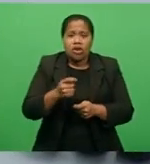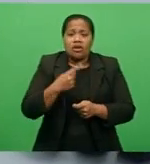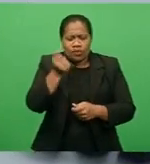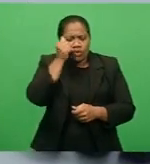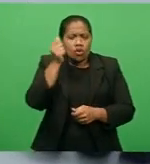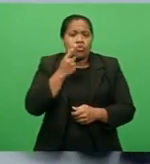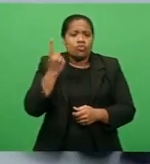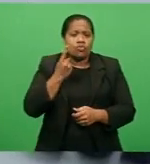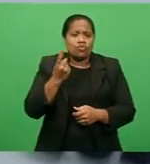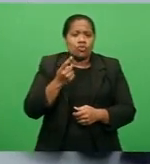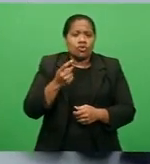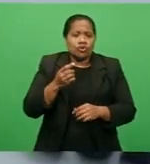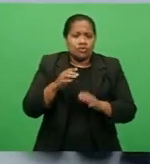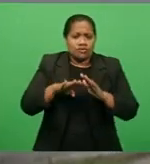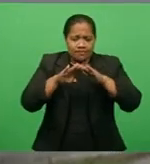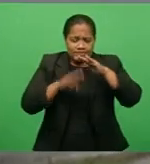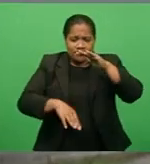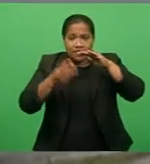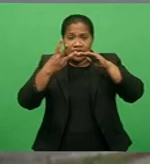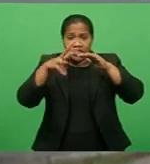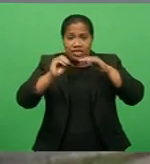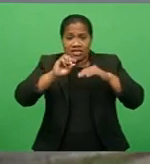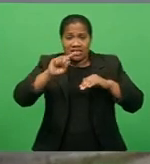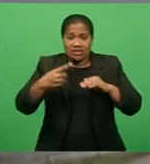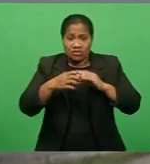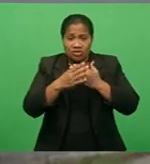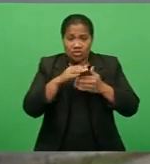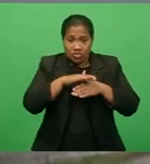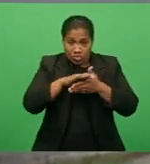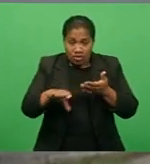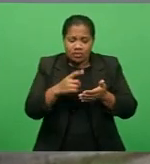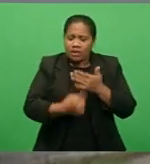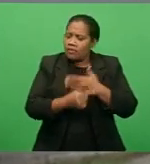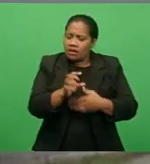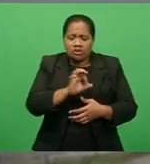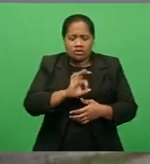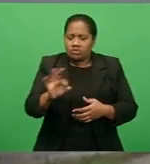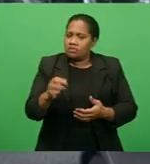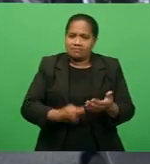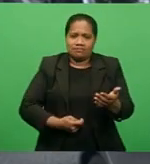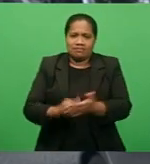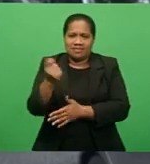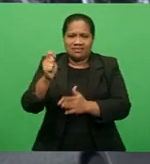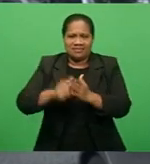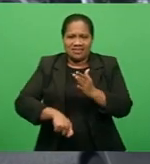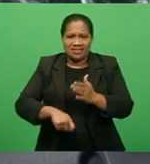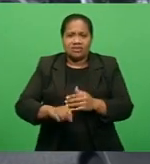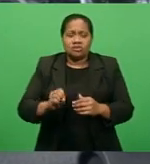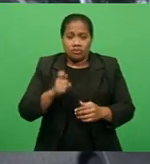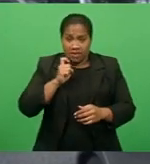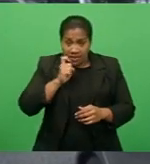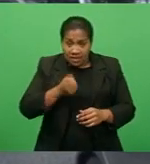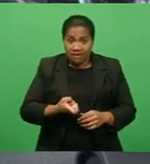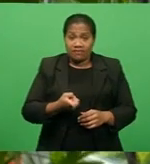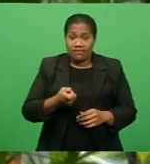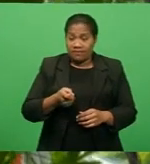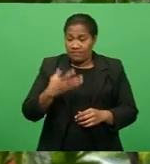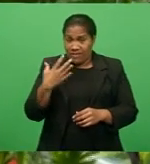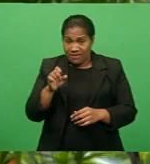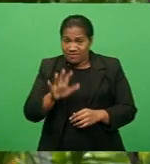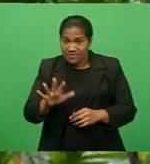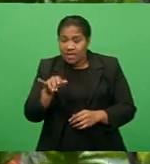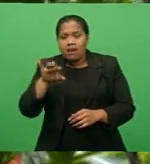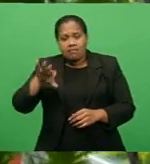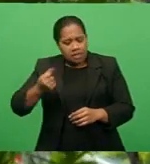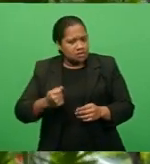$30,000 is not required to pay tax. So if there's a whistleblower cases around that, then of course we want the person to lose the return, but ultimately